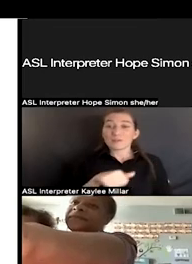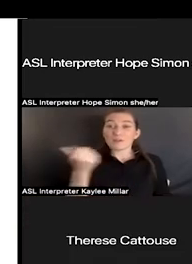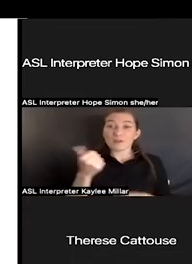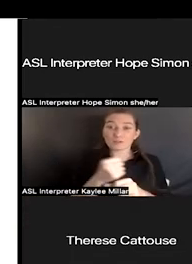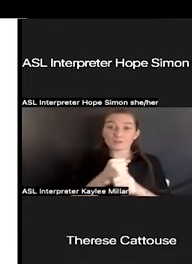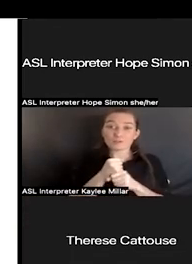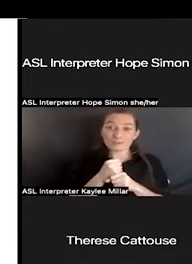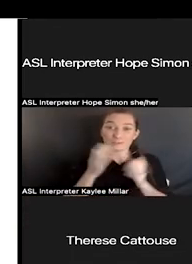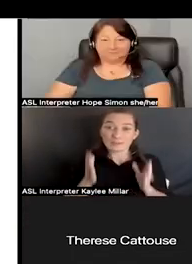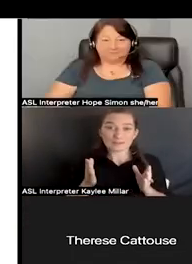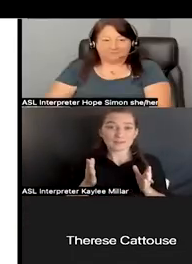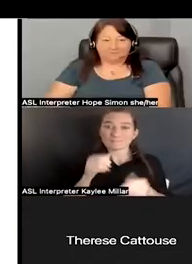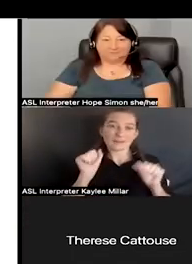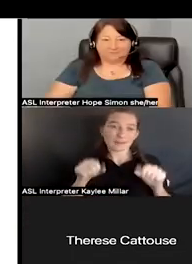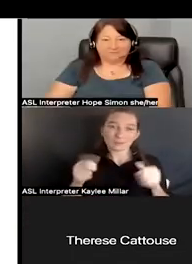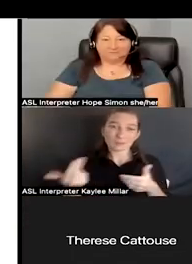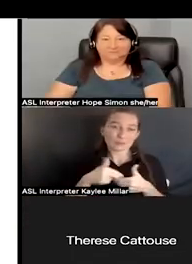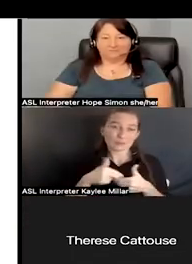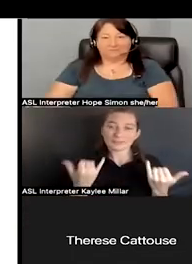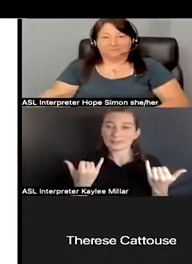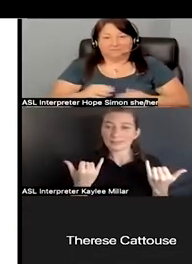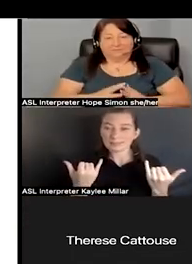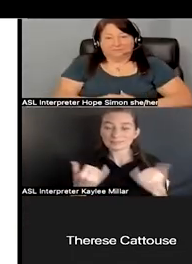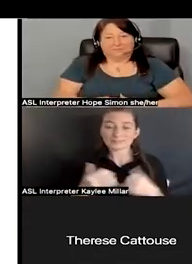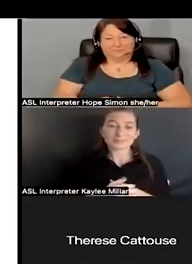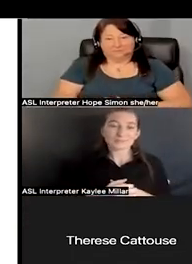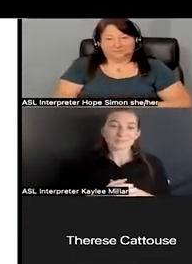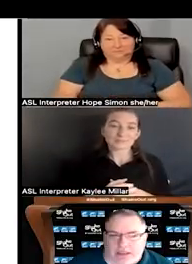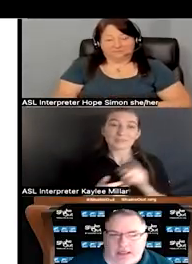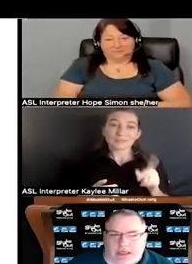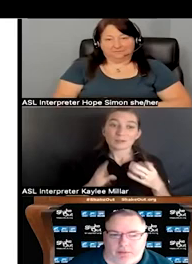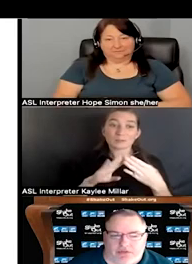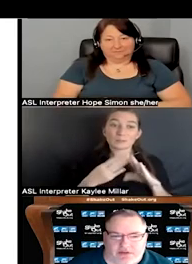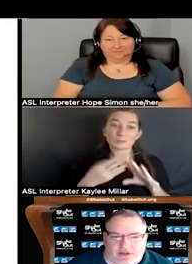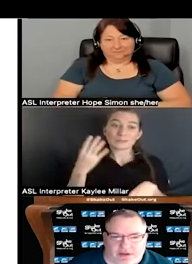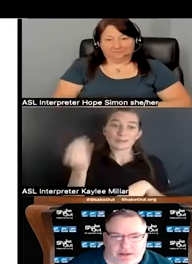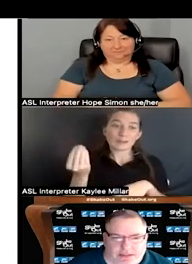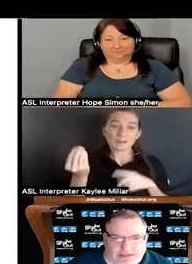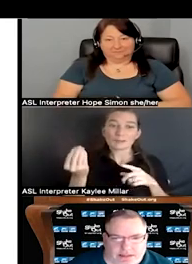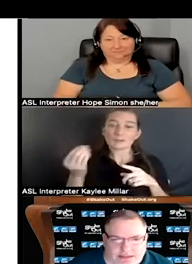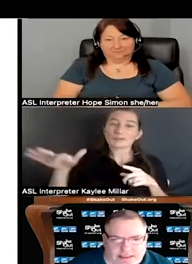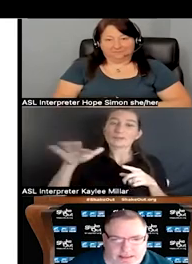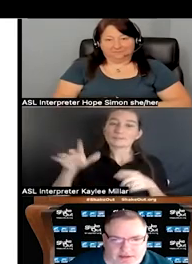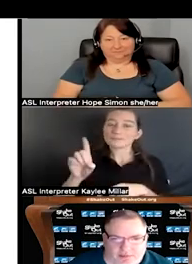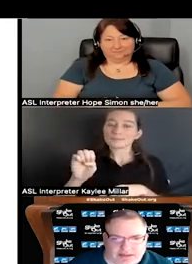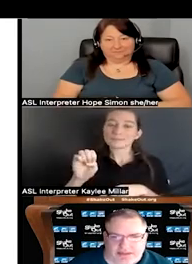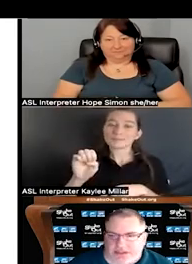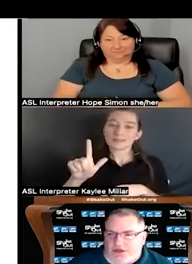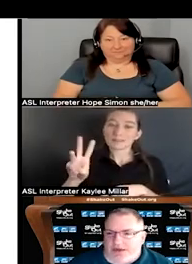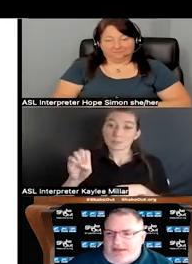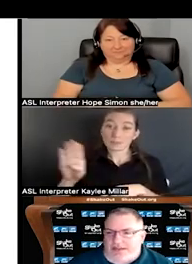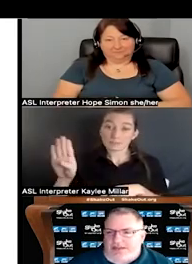just to mention that a community out in Del Webb received a 10 Living